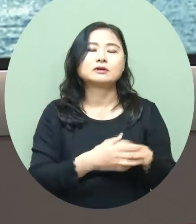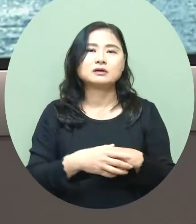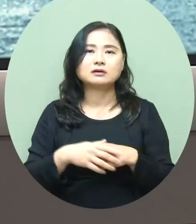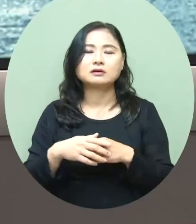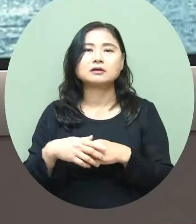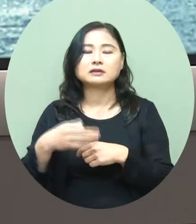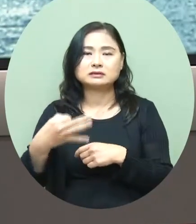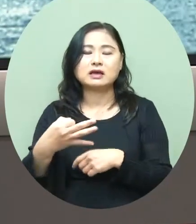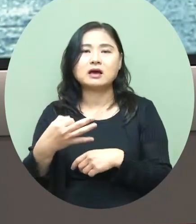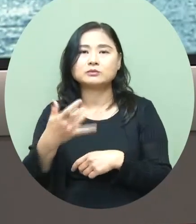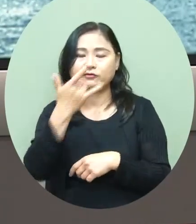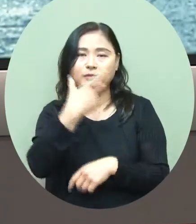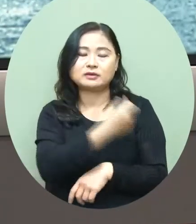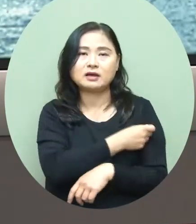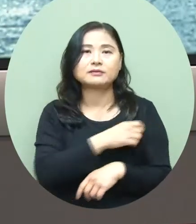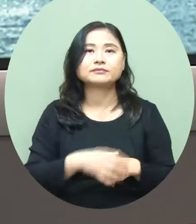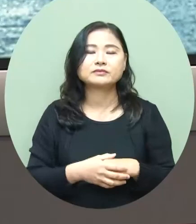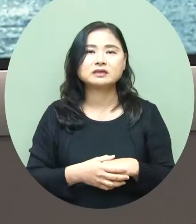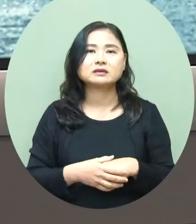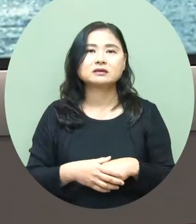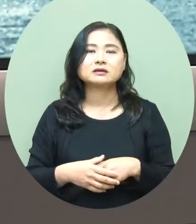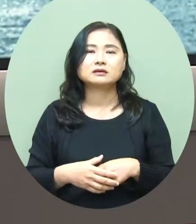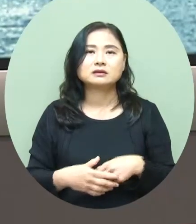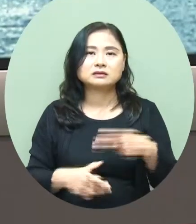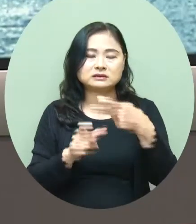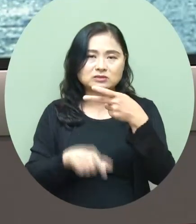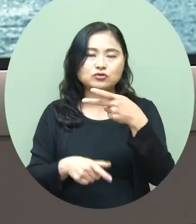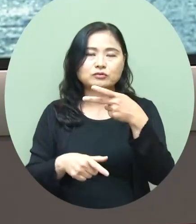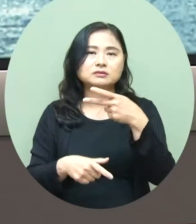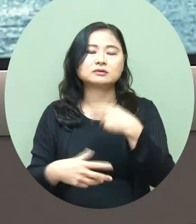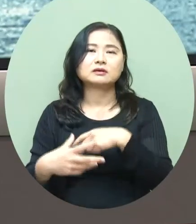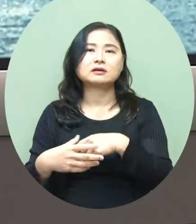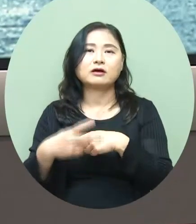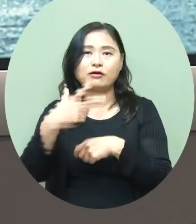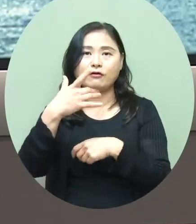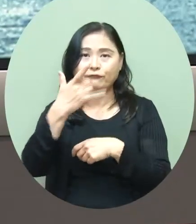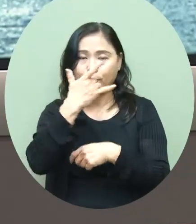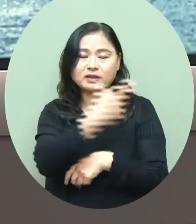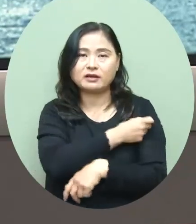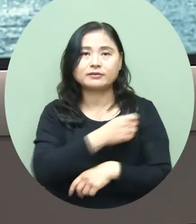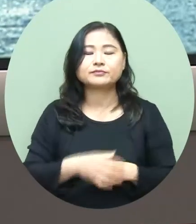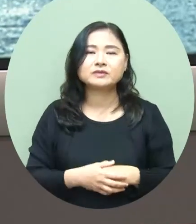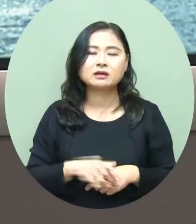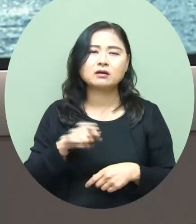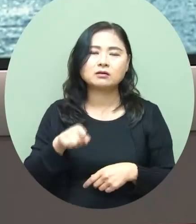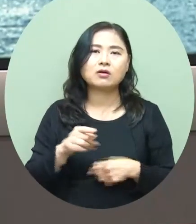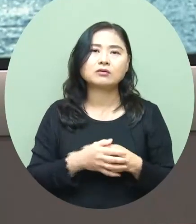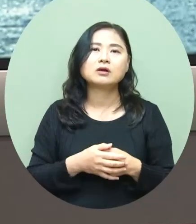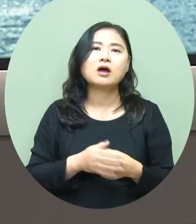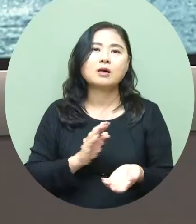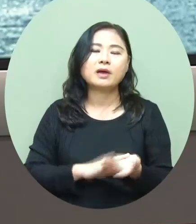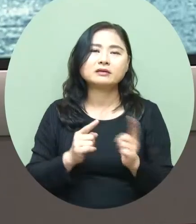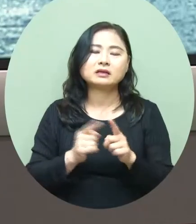so he had 2 doses of CoronaVac and 1 dose of the BioNTech vaccine. Now